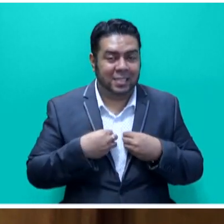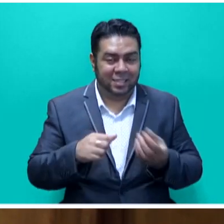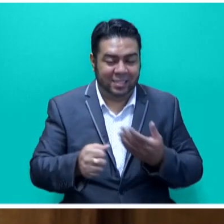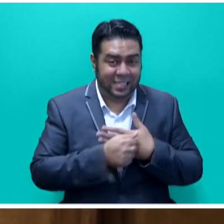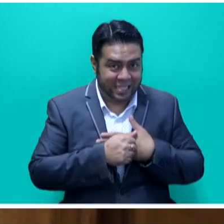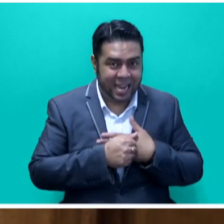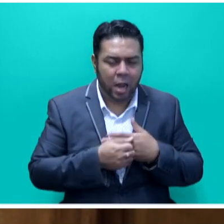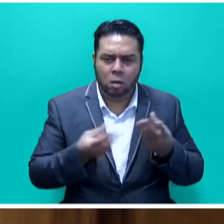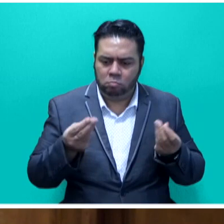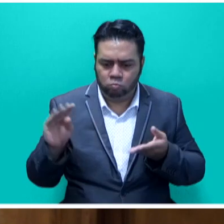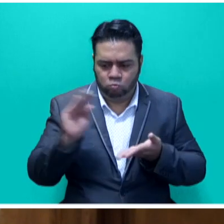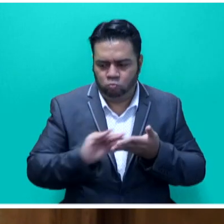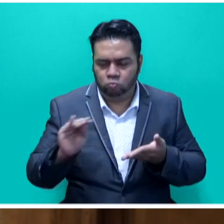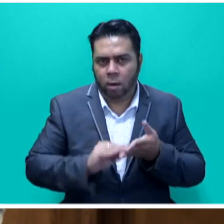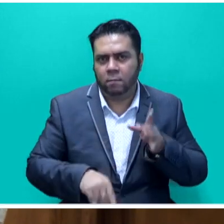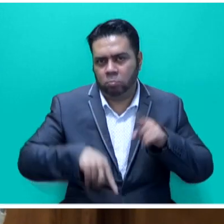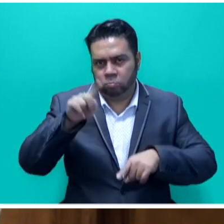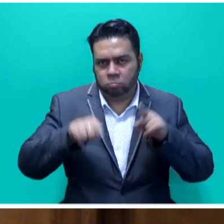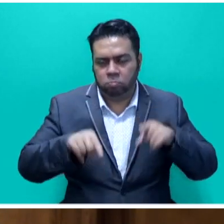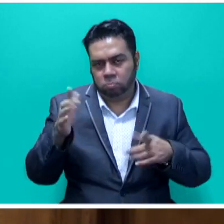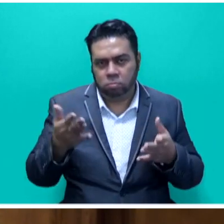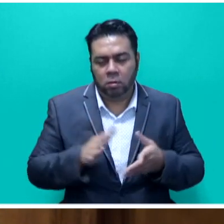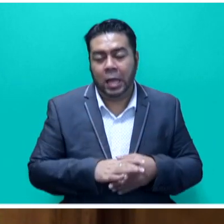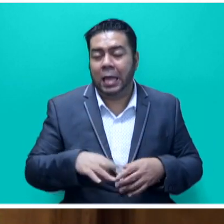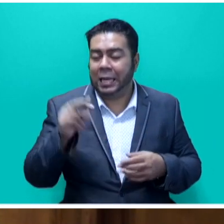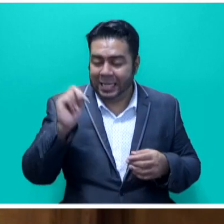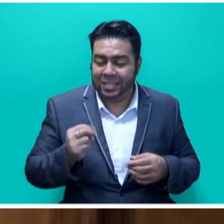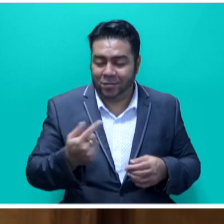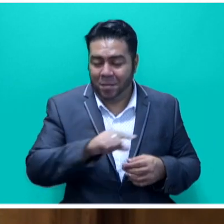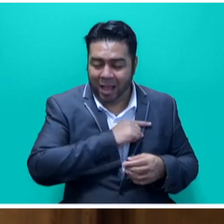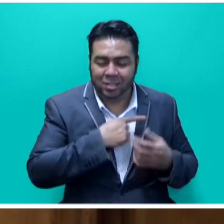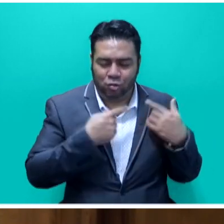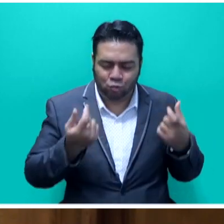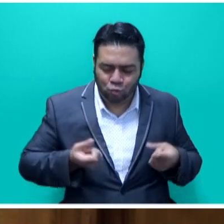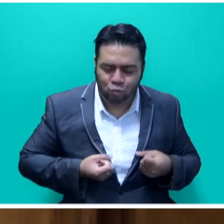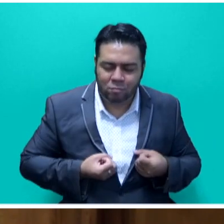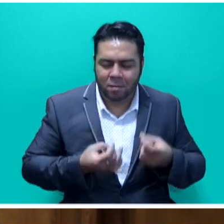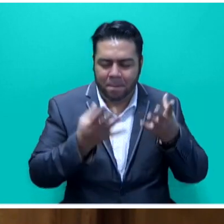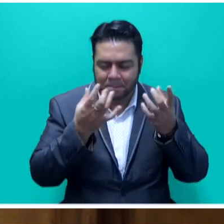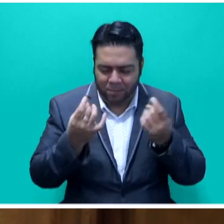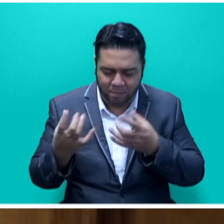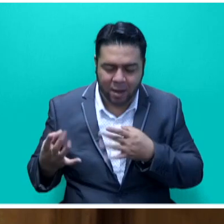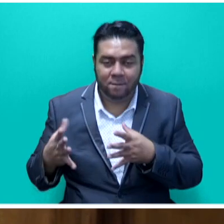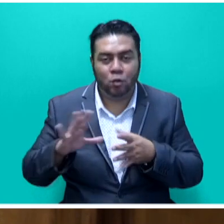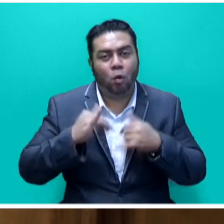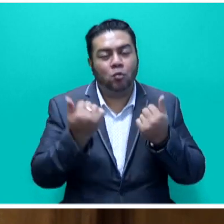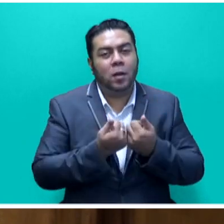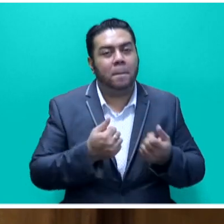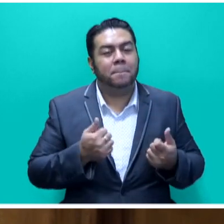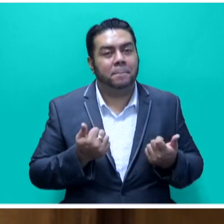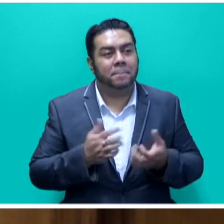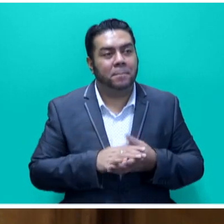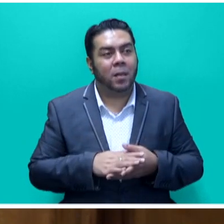and compensate for price hikes. It demands from us to enhance the preparedness of our social protection systems and